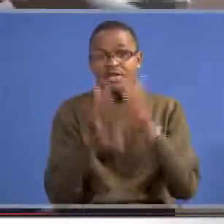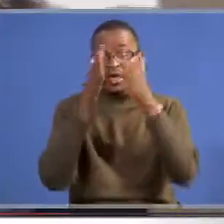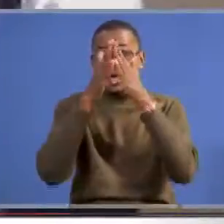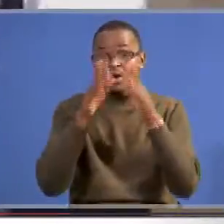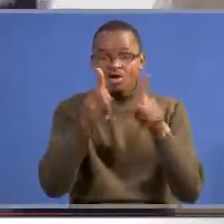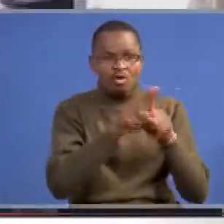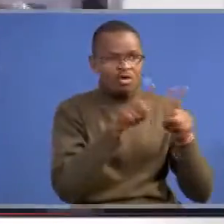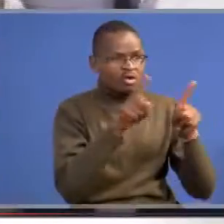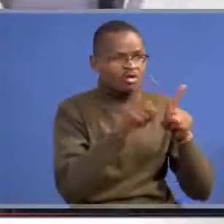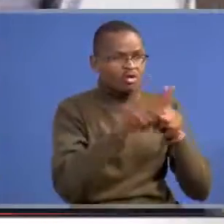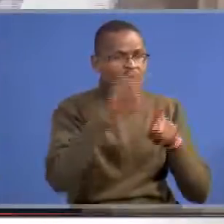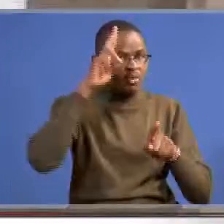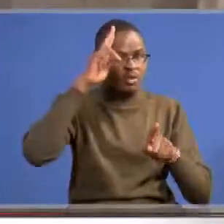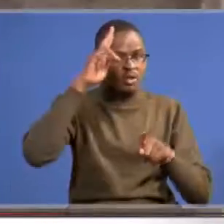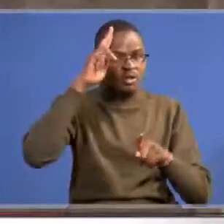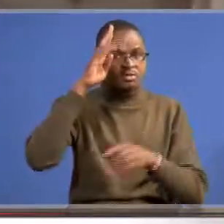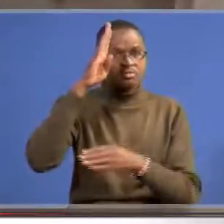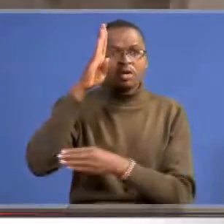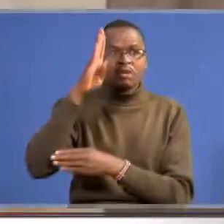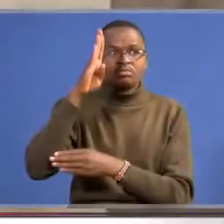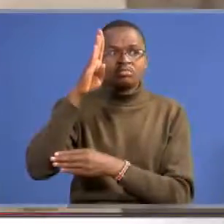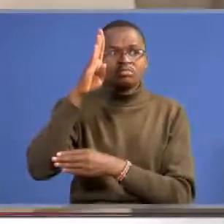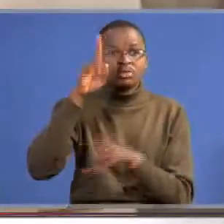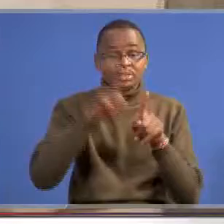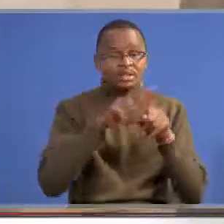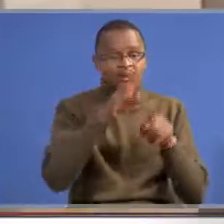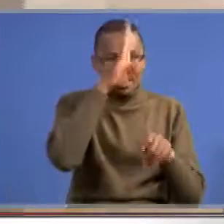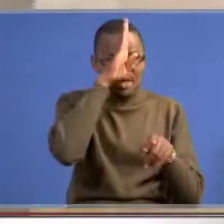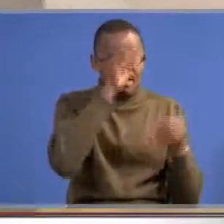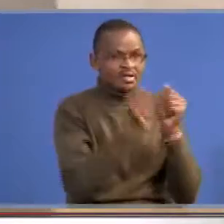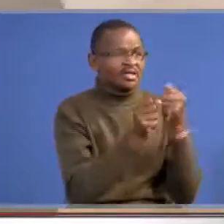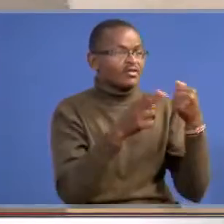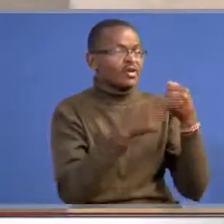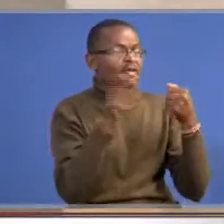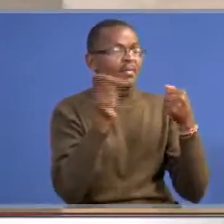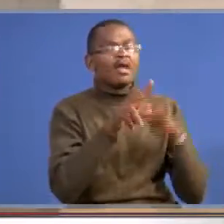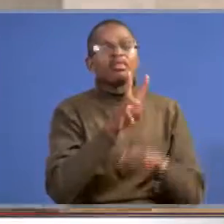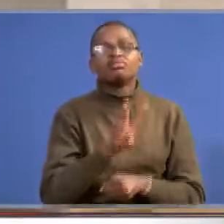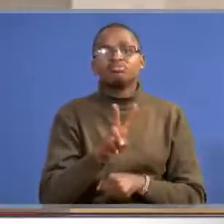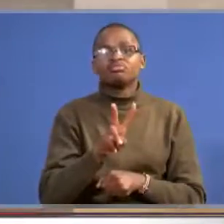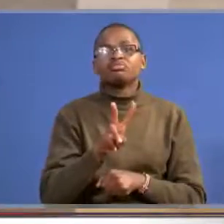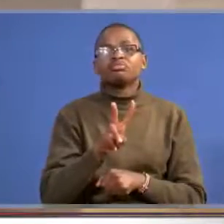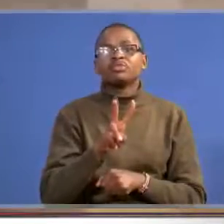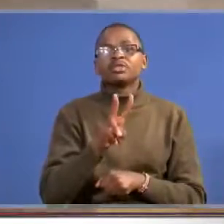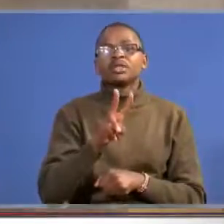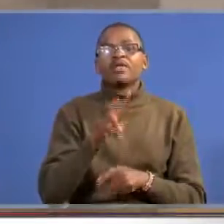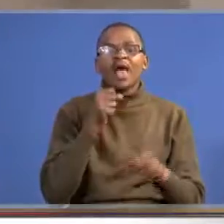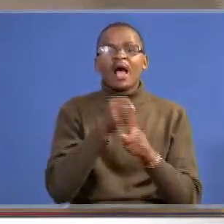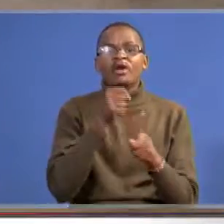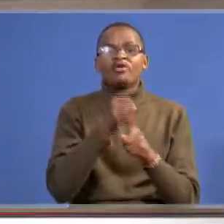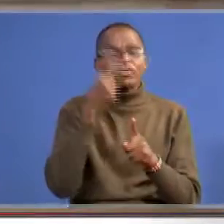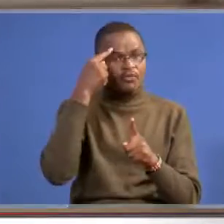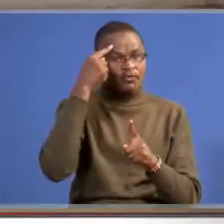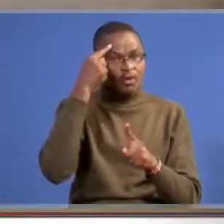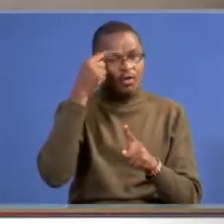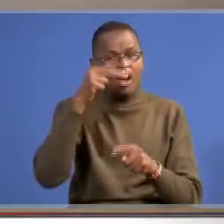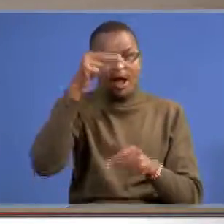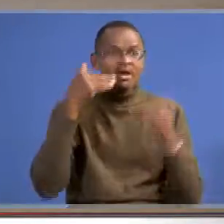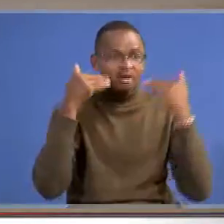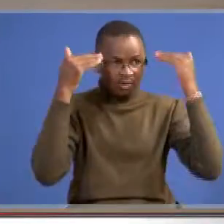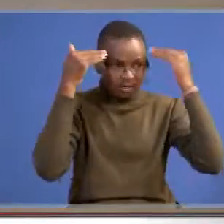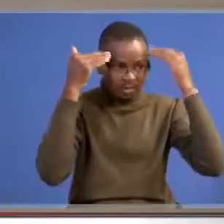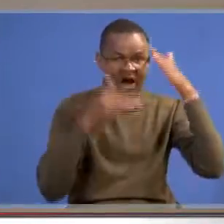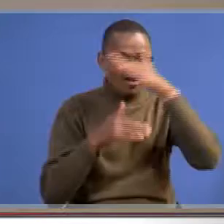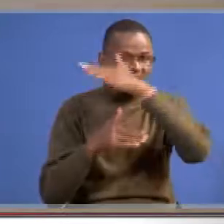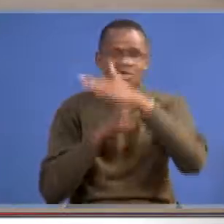was also under police guard. On Sunday, the 17th of February, the advocate of the High Court was